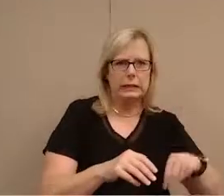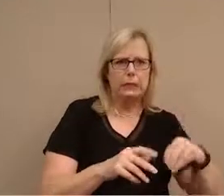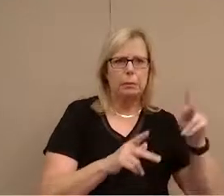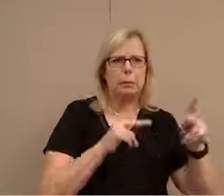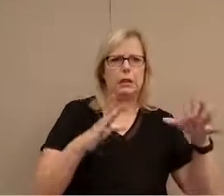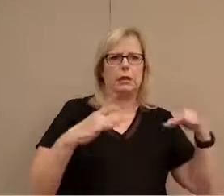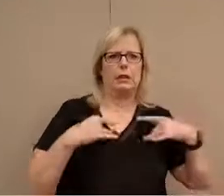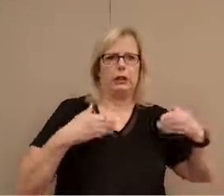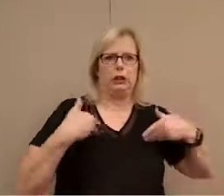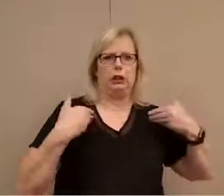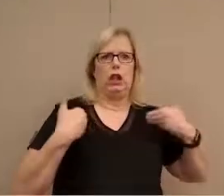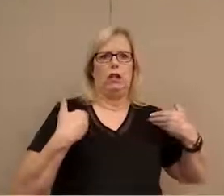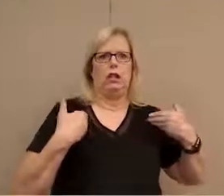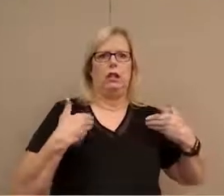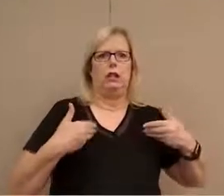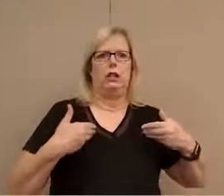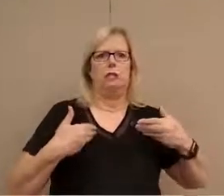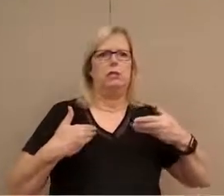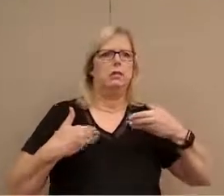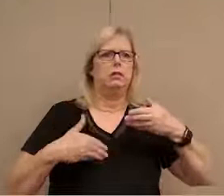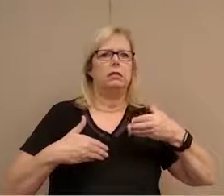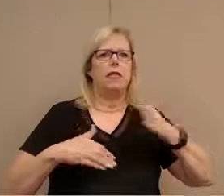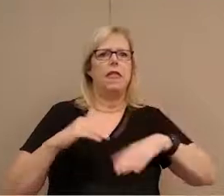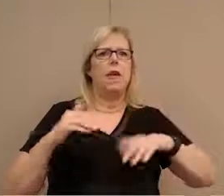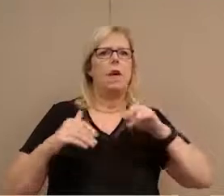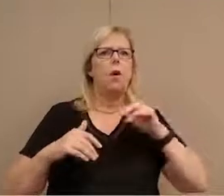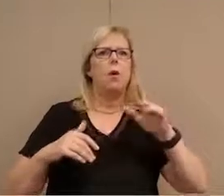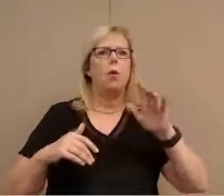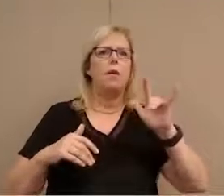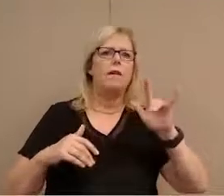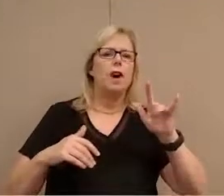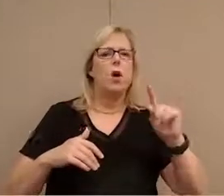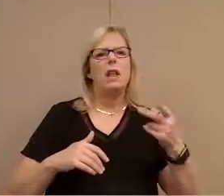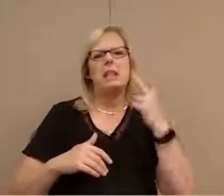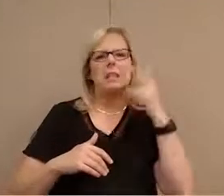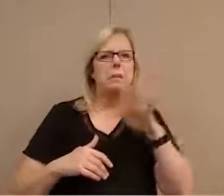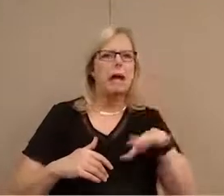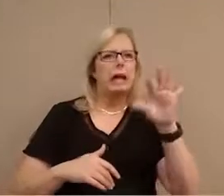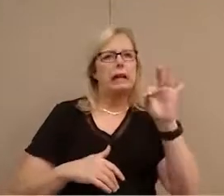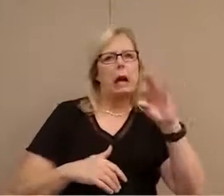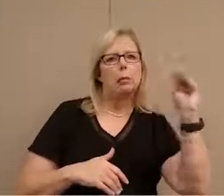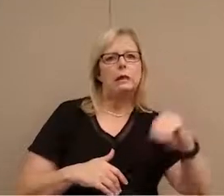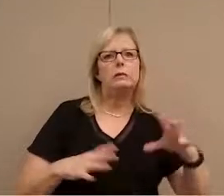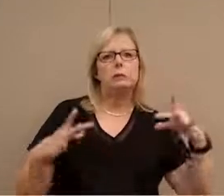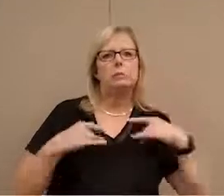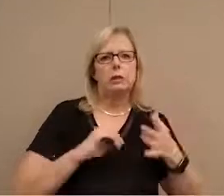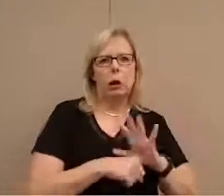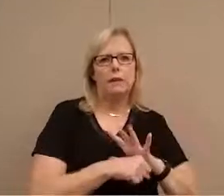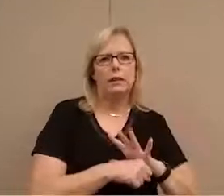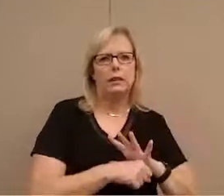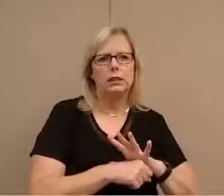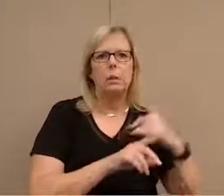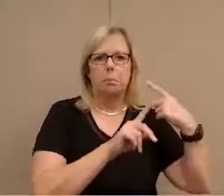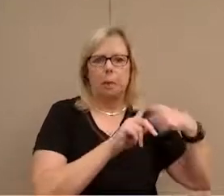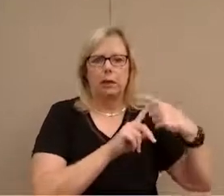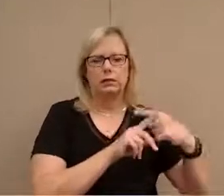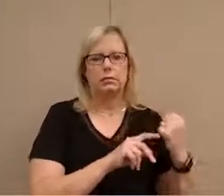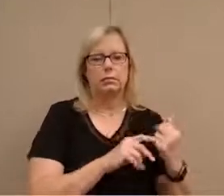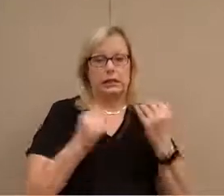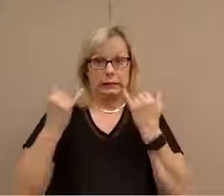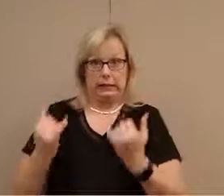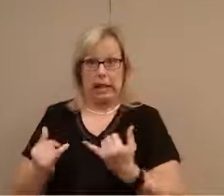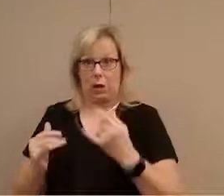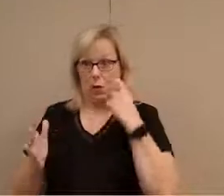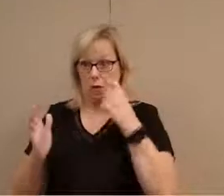in the younger population under the age of 25, we're only seeing about 9% of the positivity rate. And now